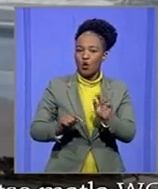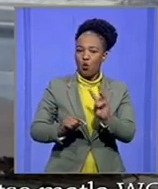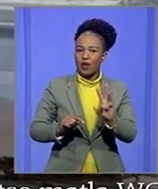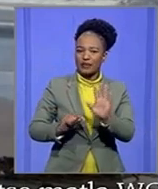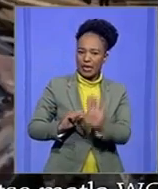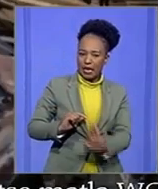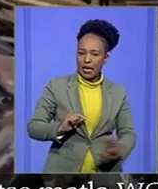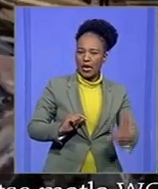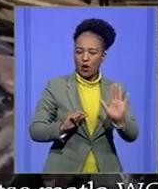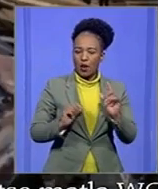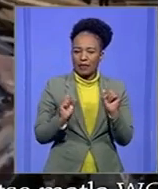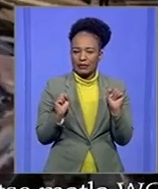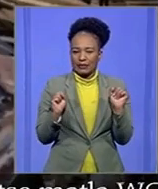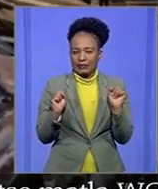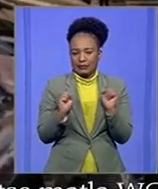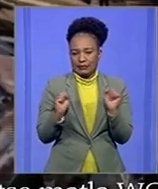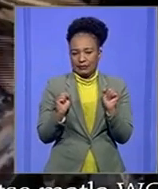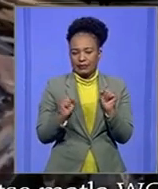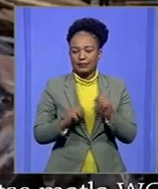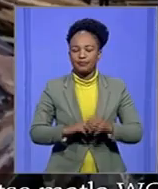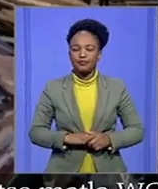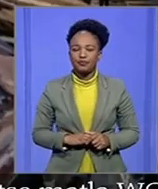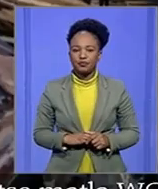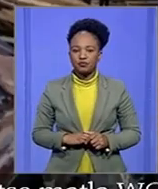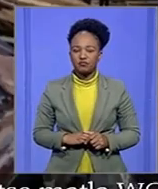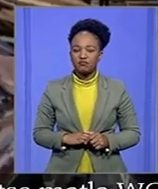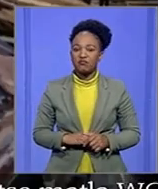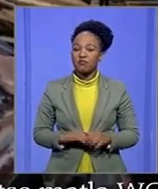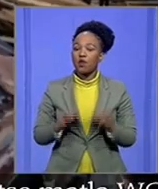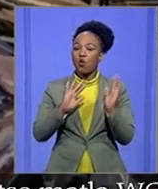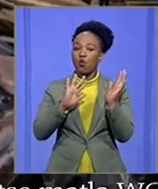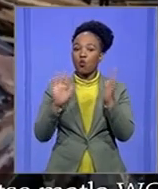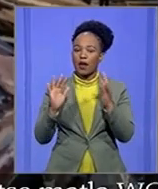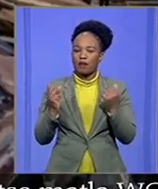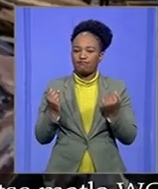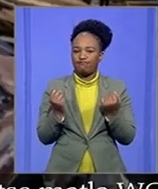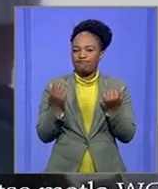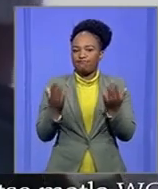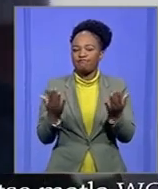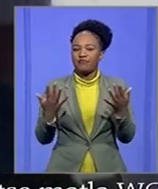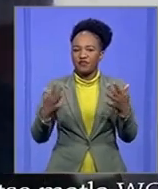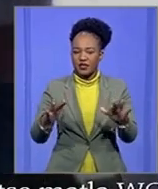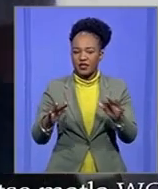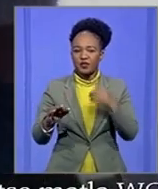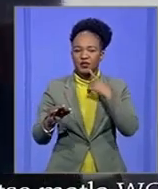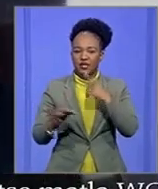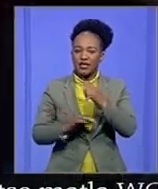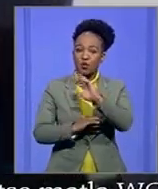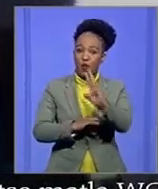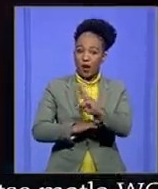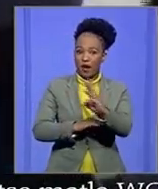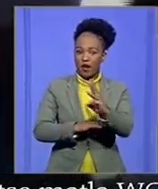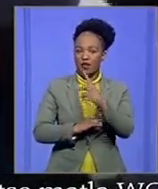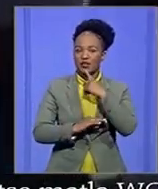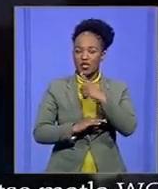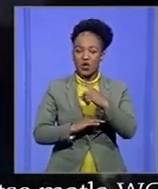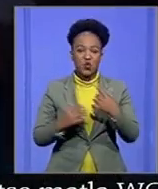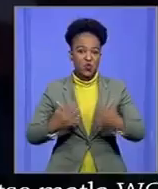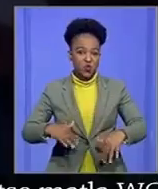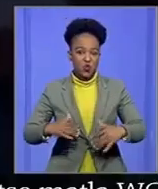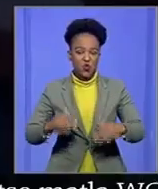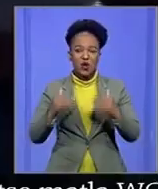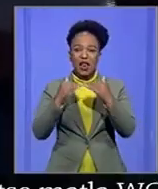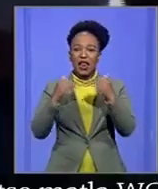of cold fronts. Kantoro ya naha ya ditshebeletso tsa bolipi e entse tlhokomediso ya mokgahlelo wa borobedi ya meya